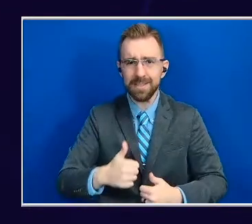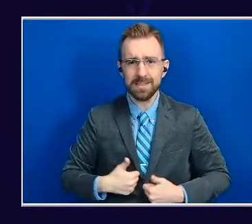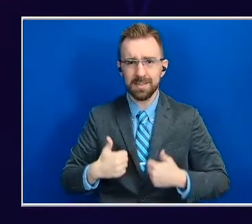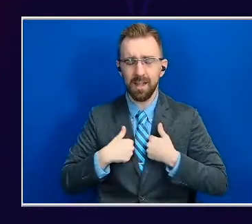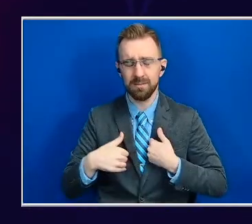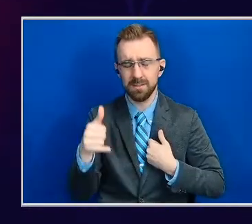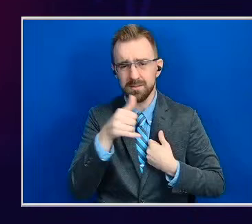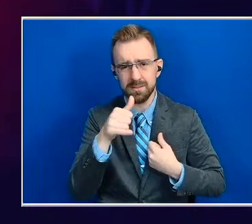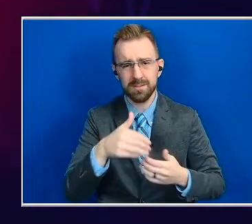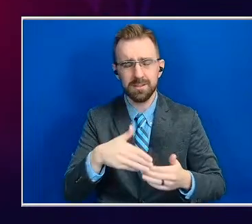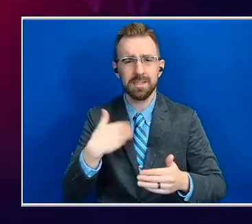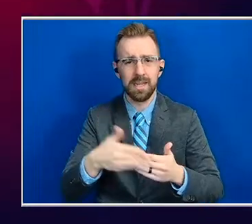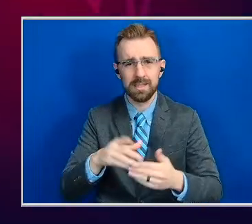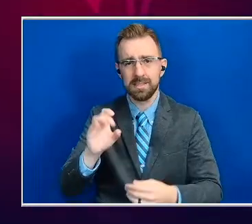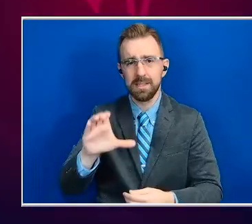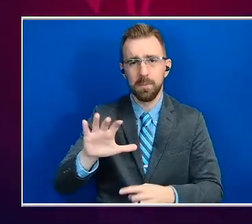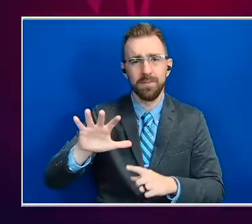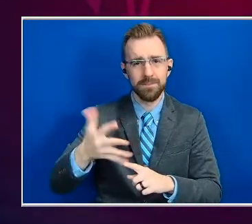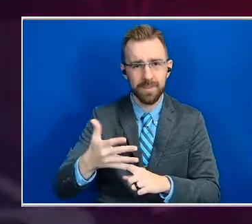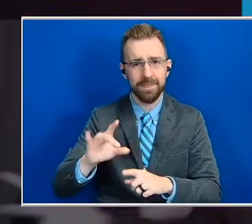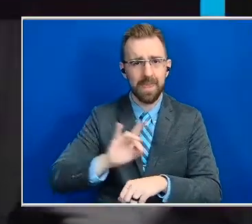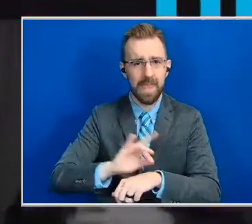December 5th at 8 a.m.